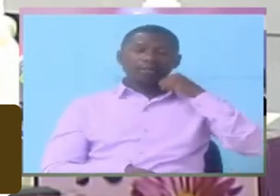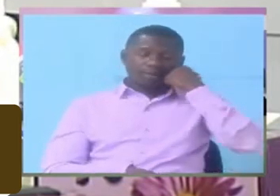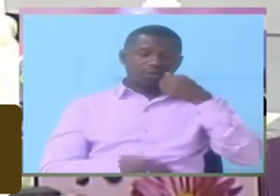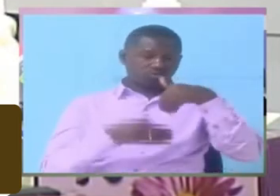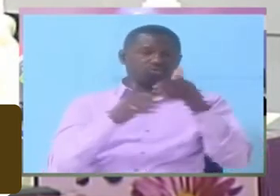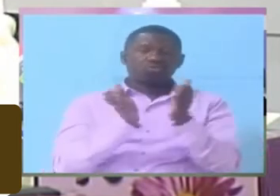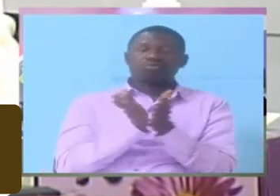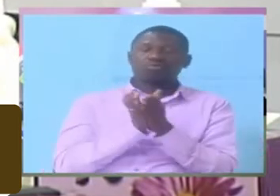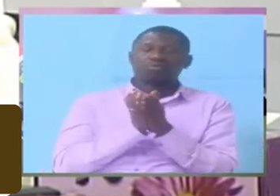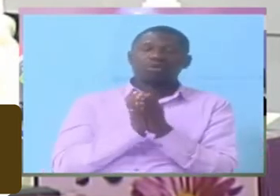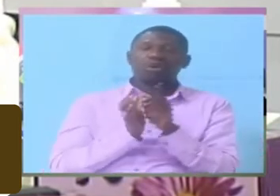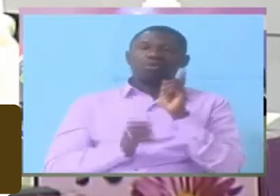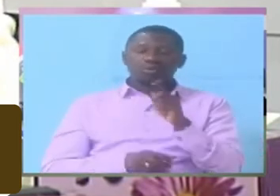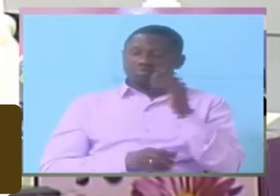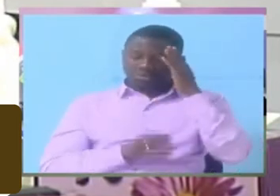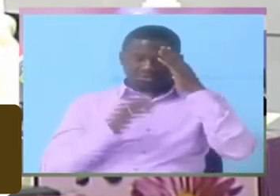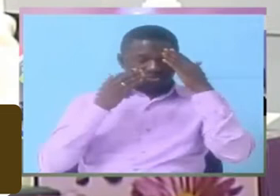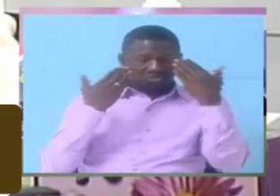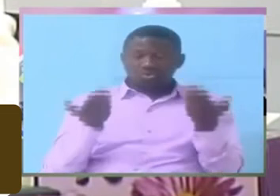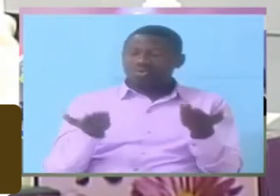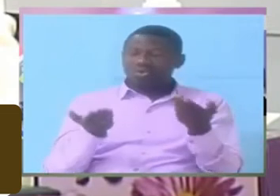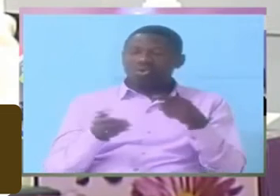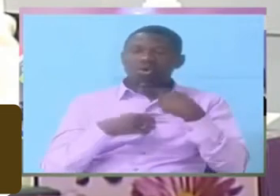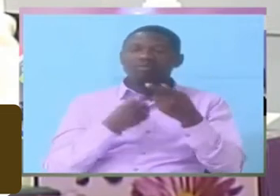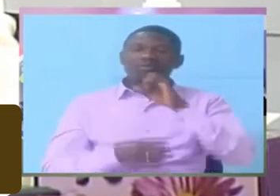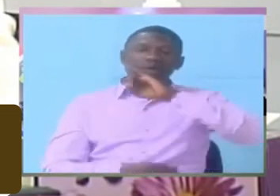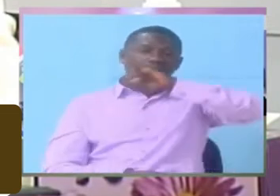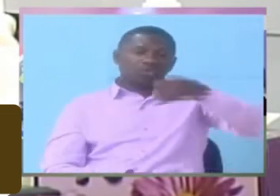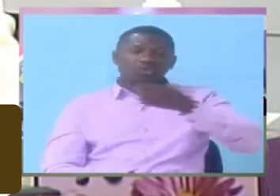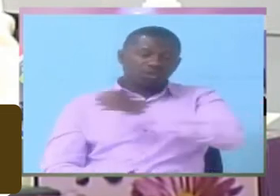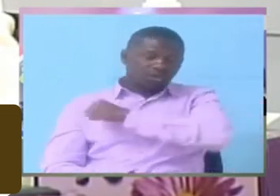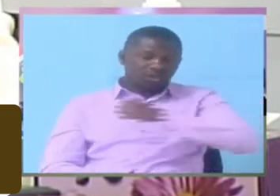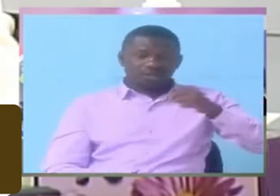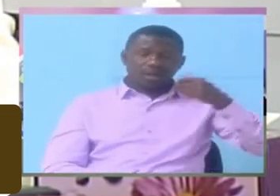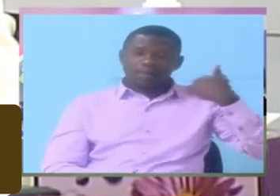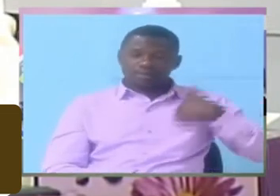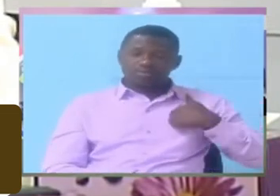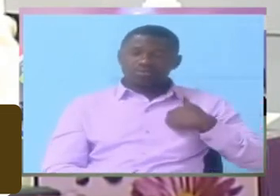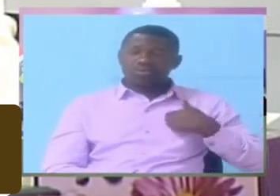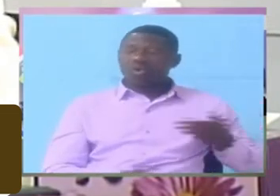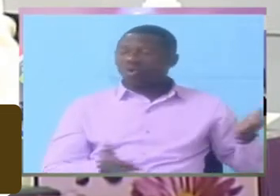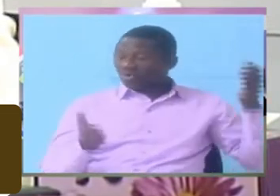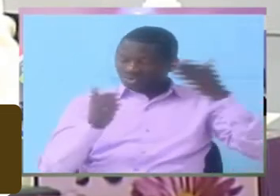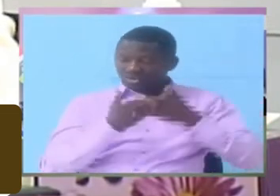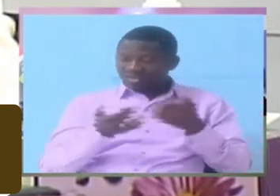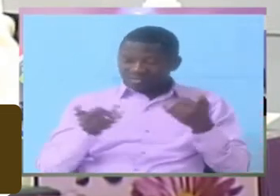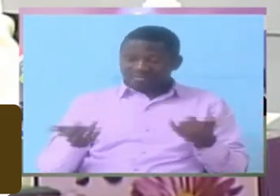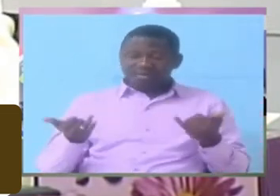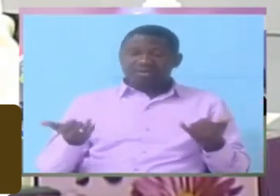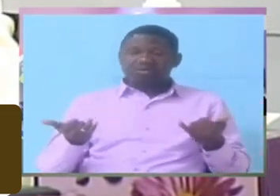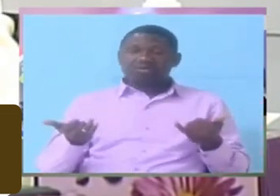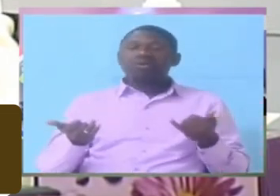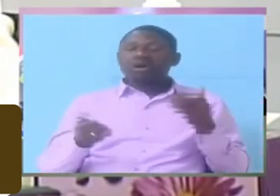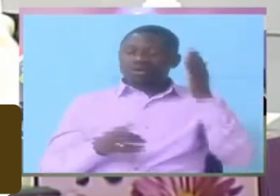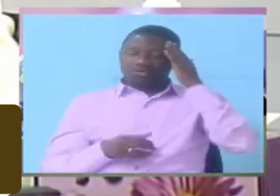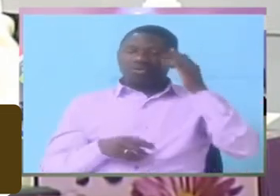Yes, but I don't know of junglers until recently. But junglers to